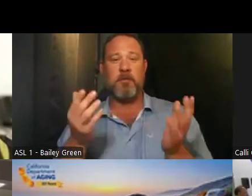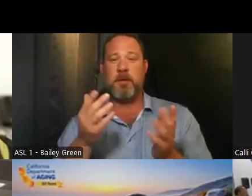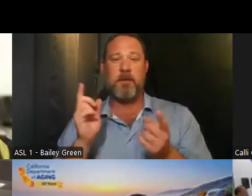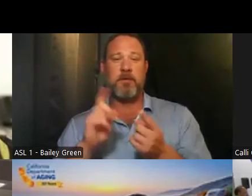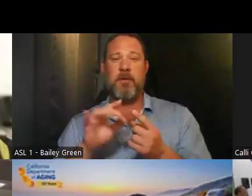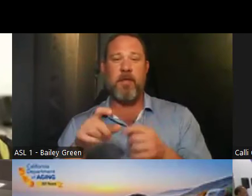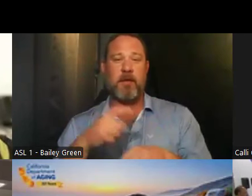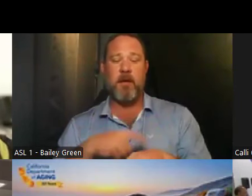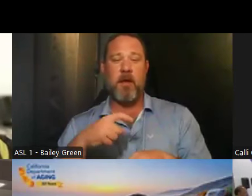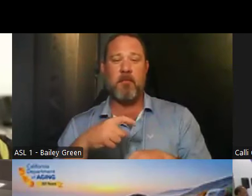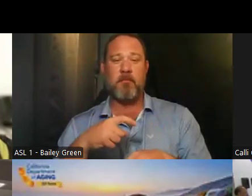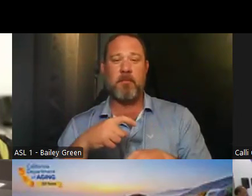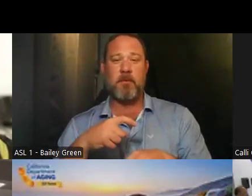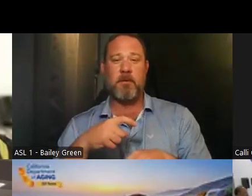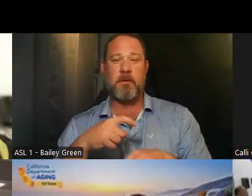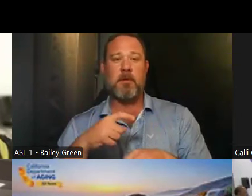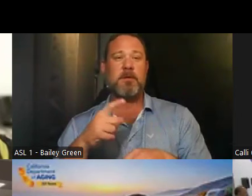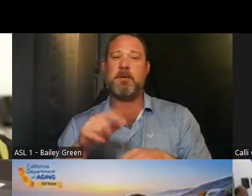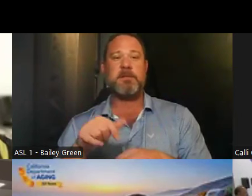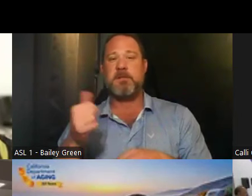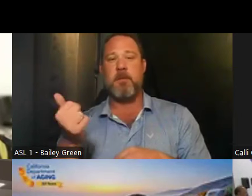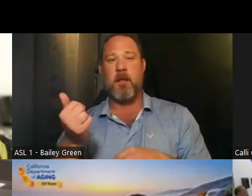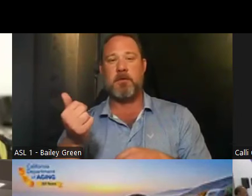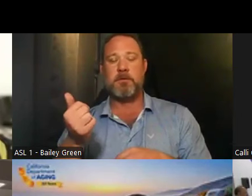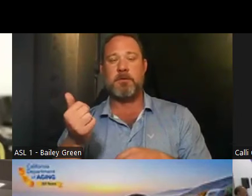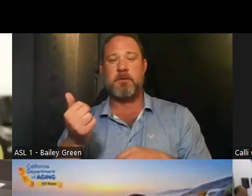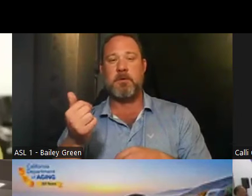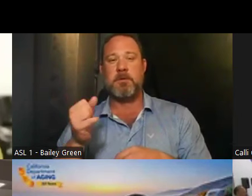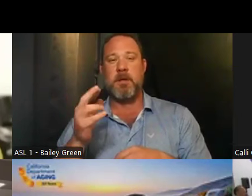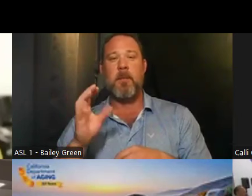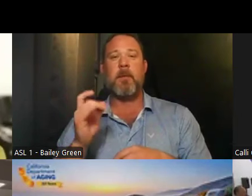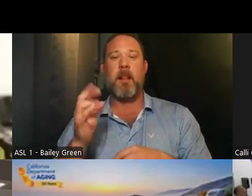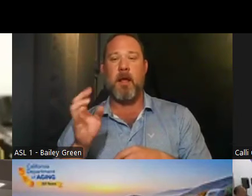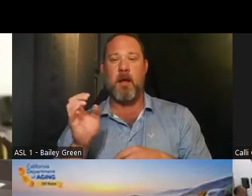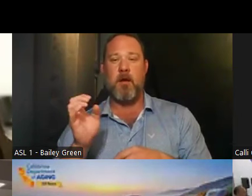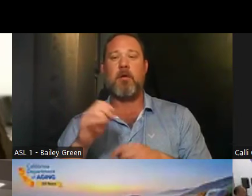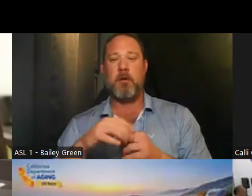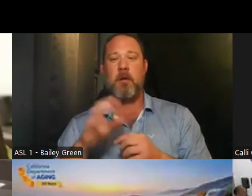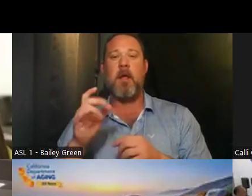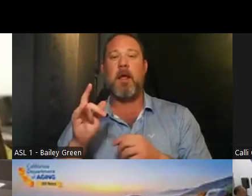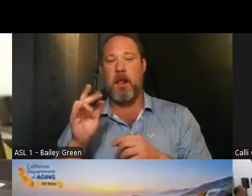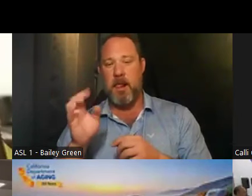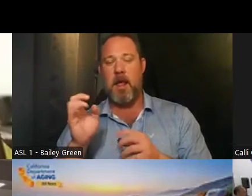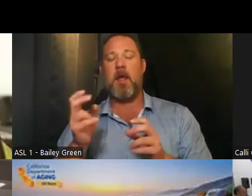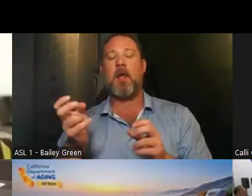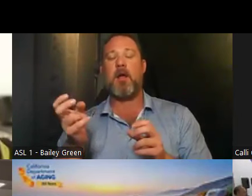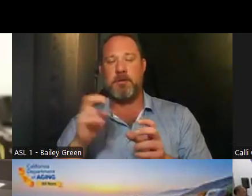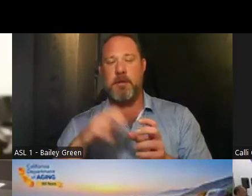time. Oh, And was it somebody else, Sarah? Maybe it was Claire. Yeah, so Claire stepped in Okay. and